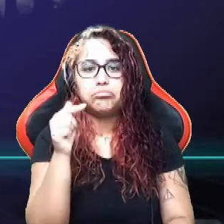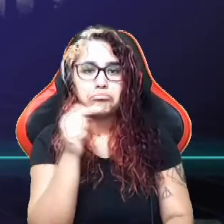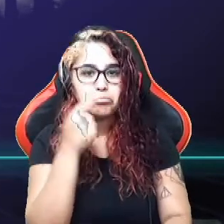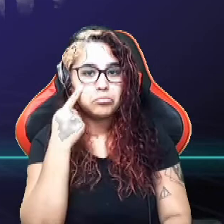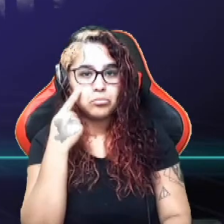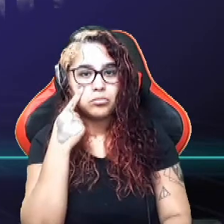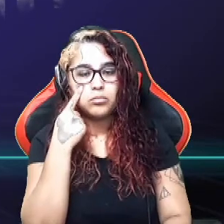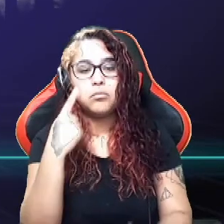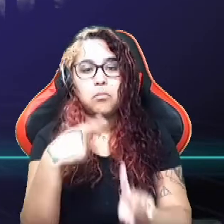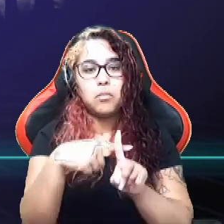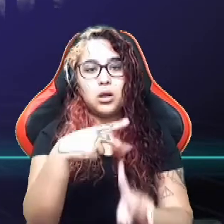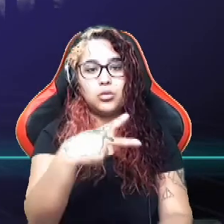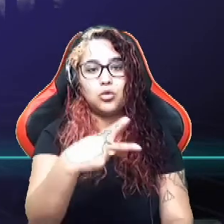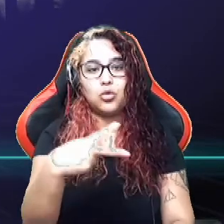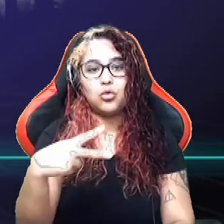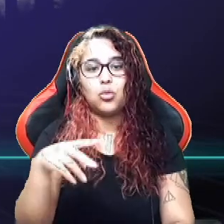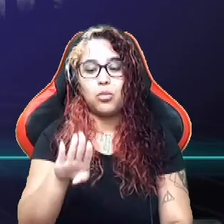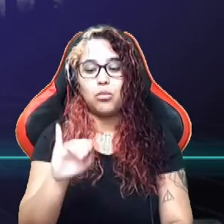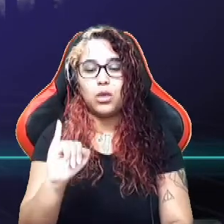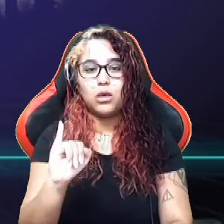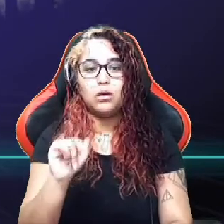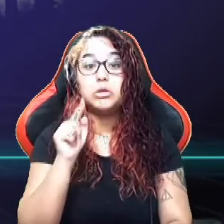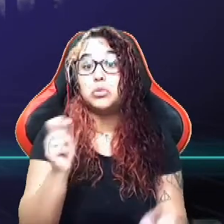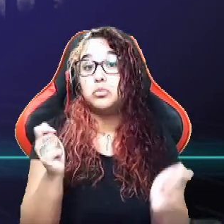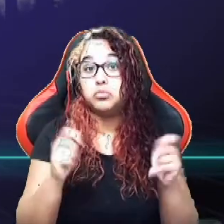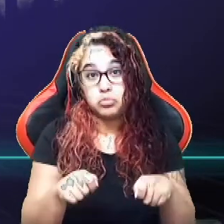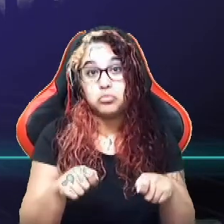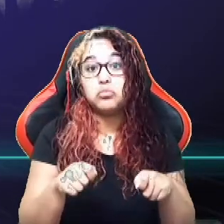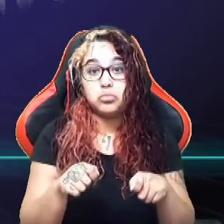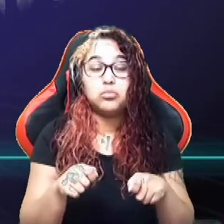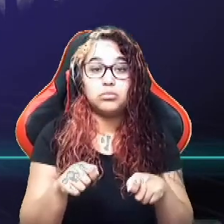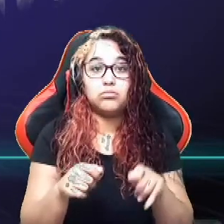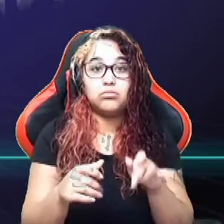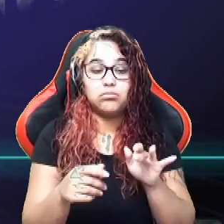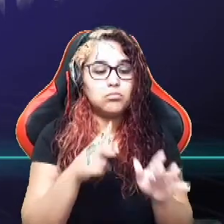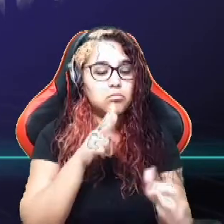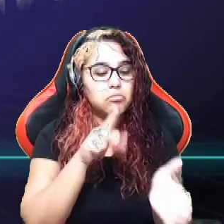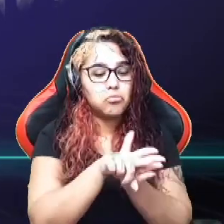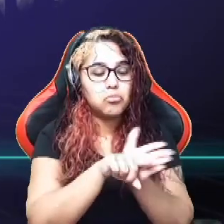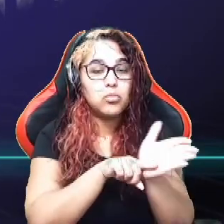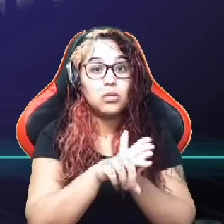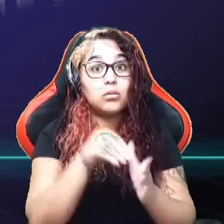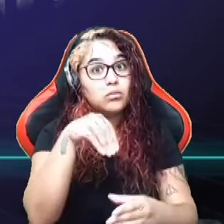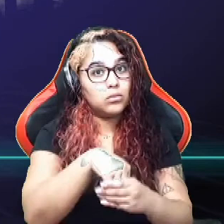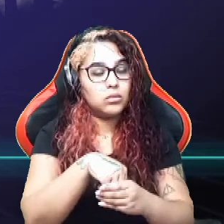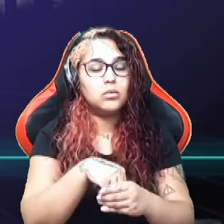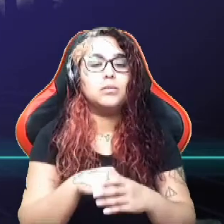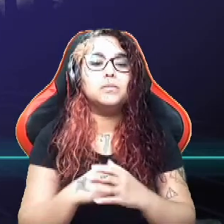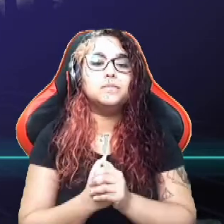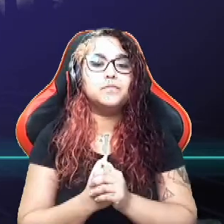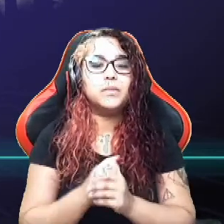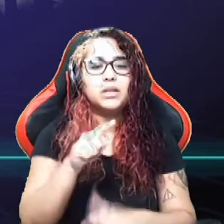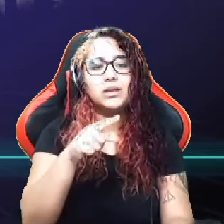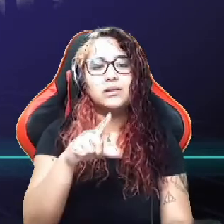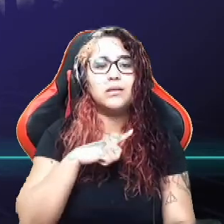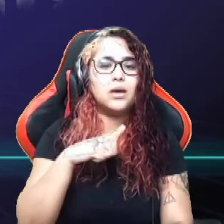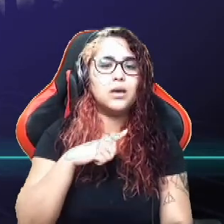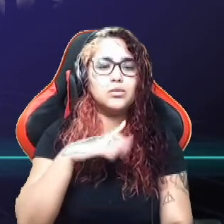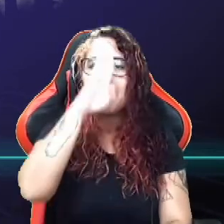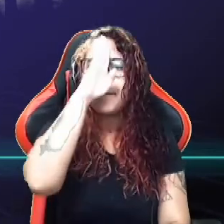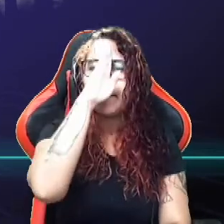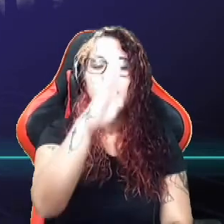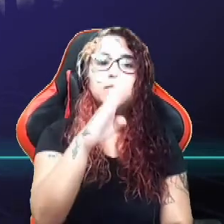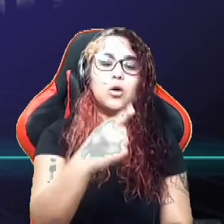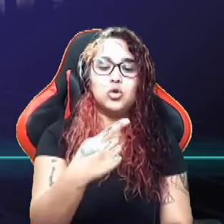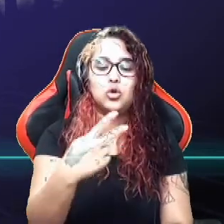numbers. So you can always check that out. And here we have 12 of the main games that